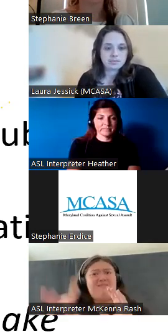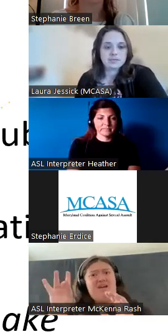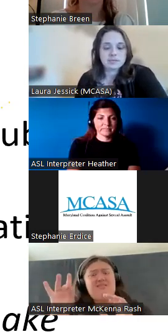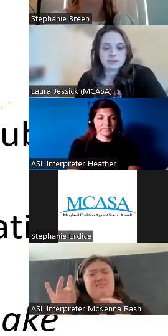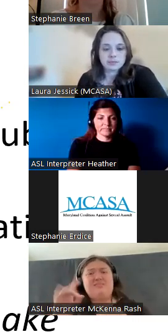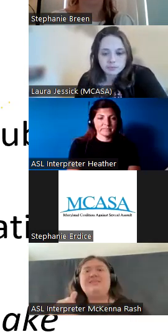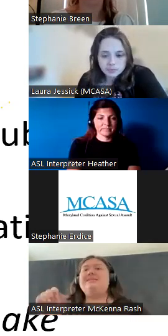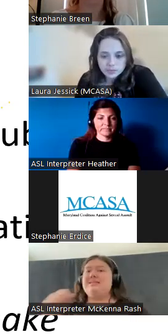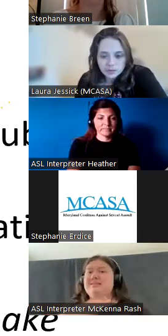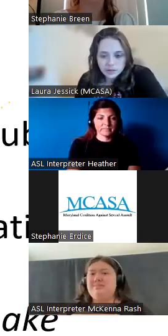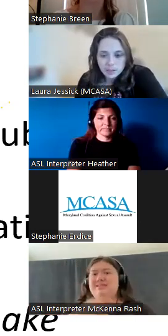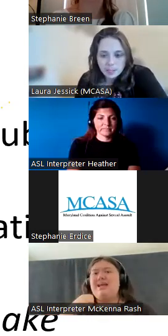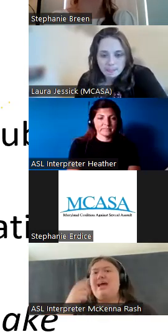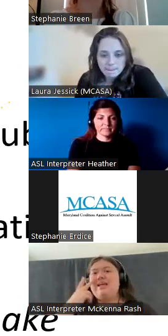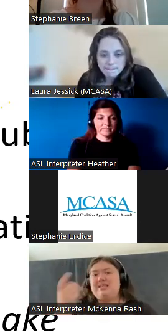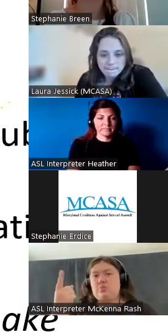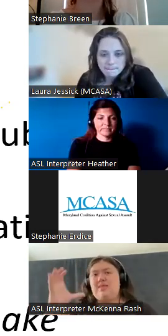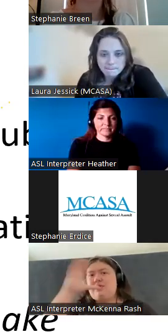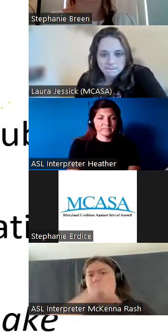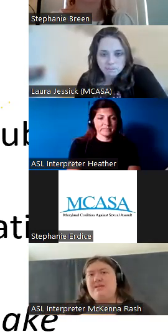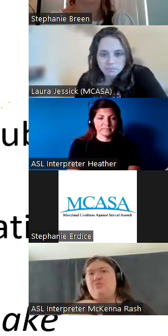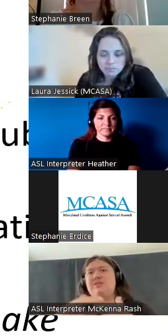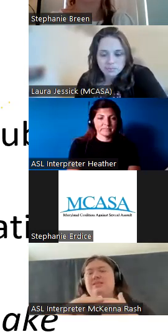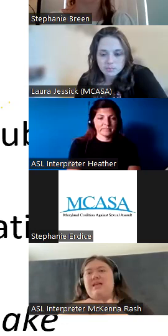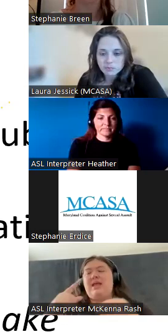I see one that was missed, which is the slide